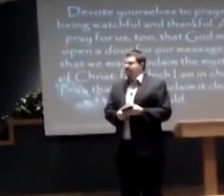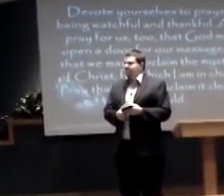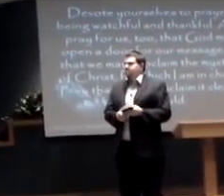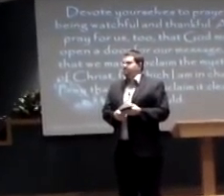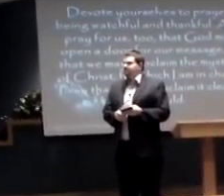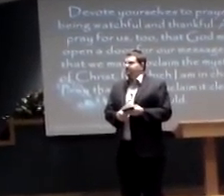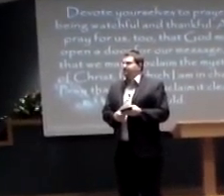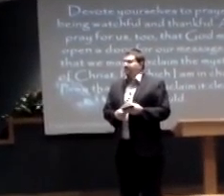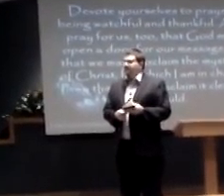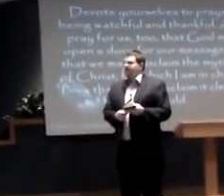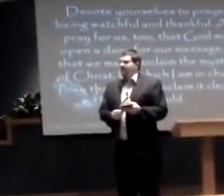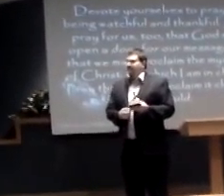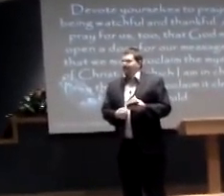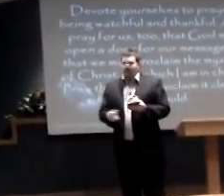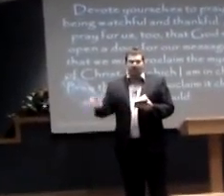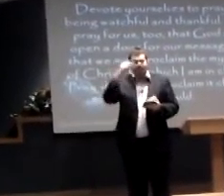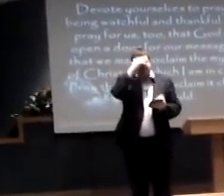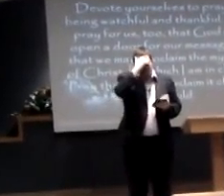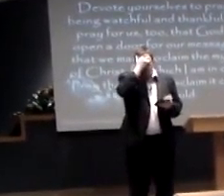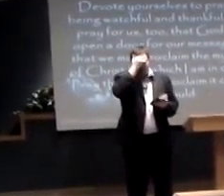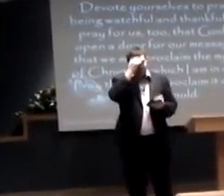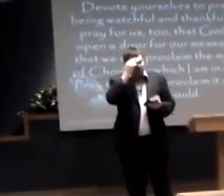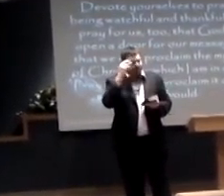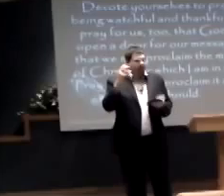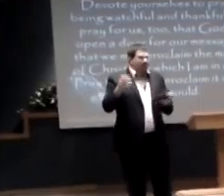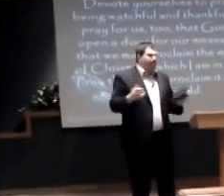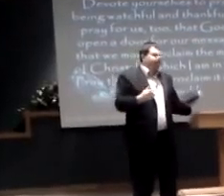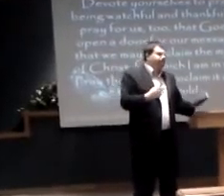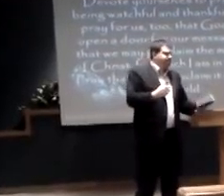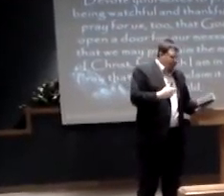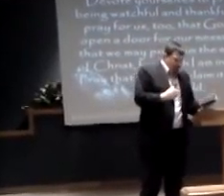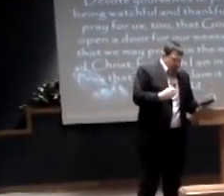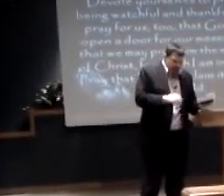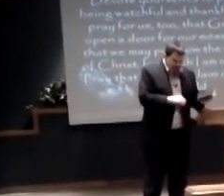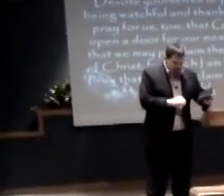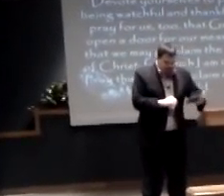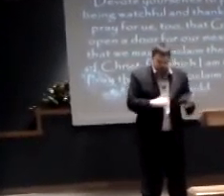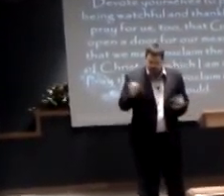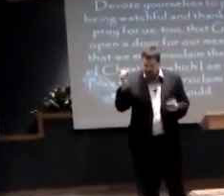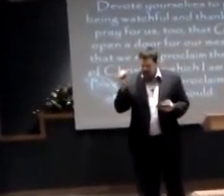It really does. I don't know if I've ever told this story. I remember